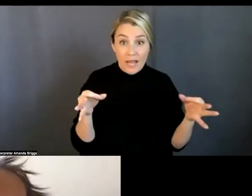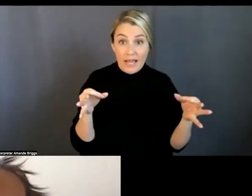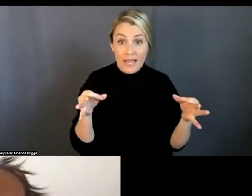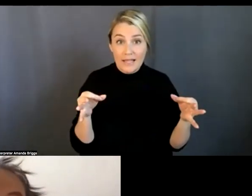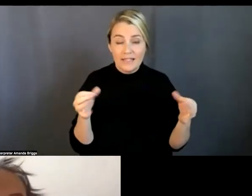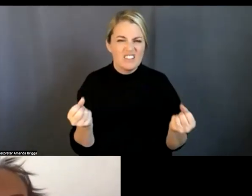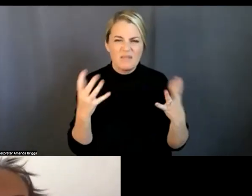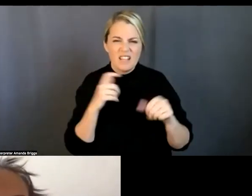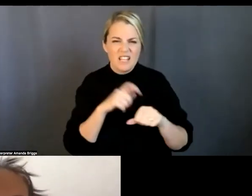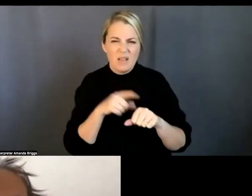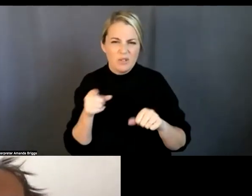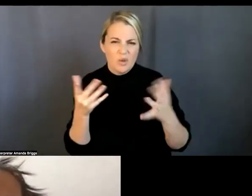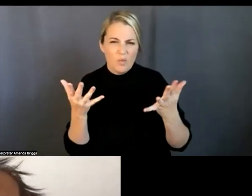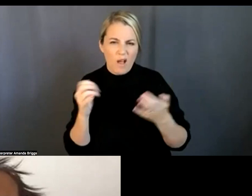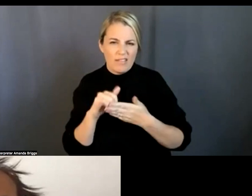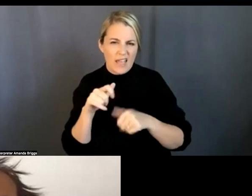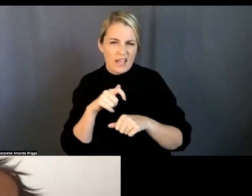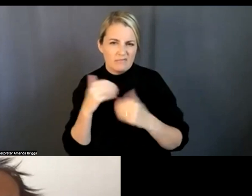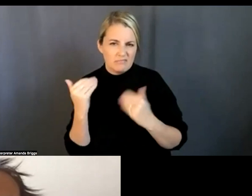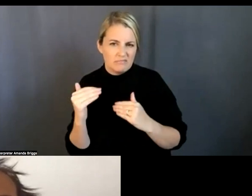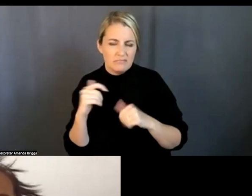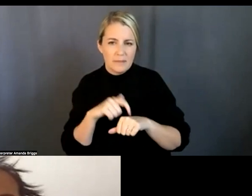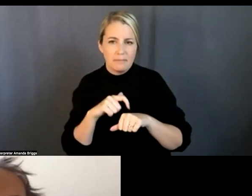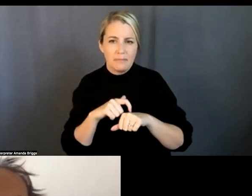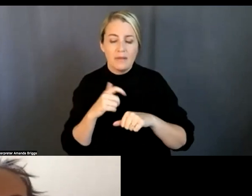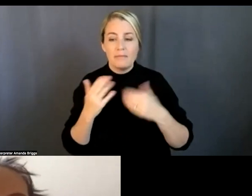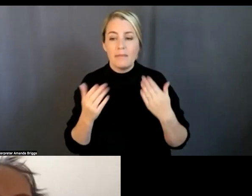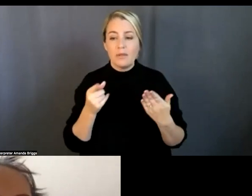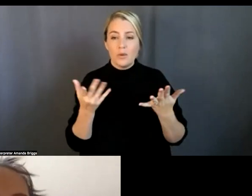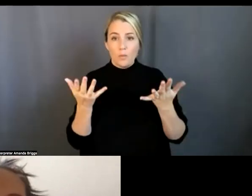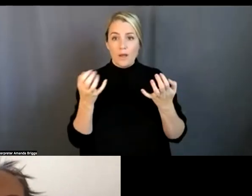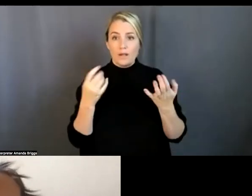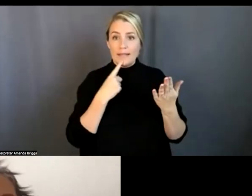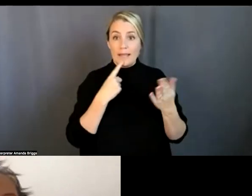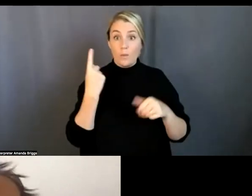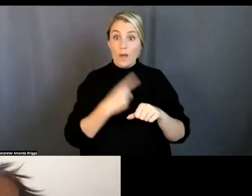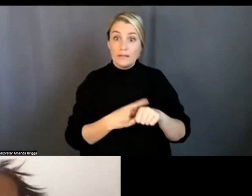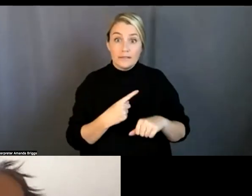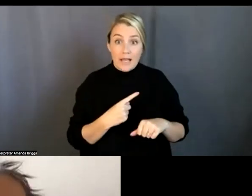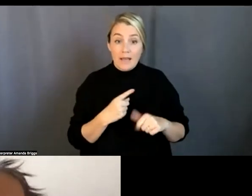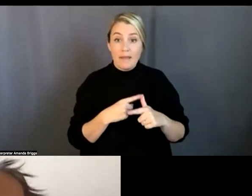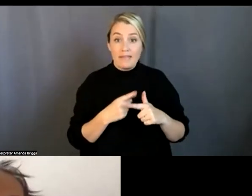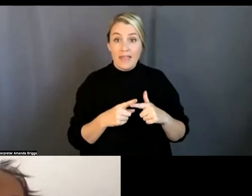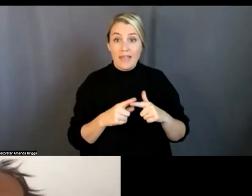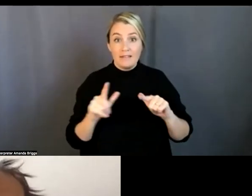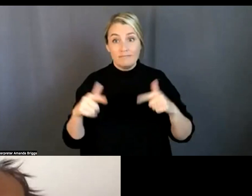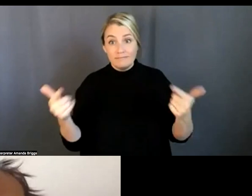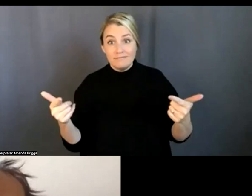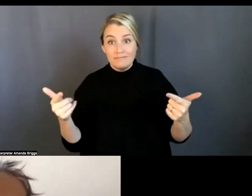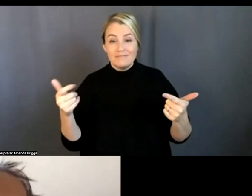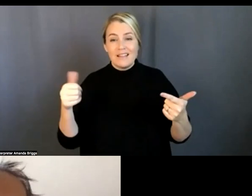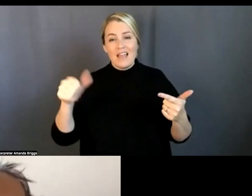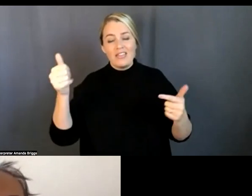want within that period. So you might want to just say it once and then let everybody else's statements kind of wash over